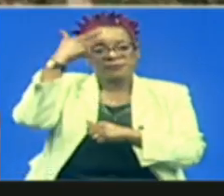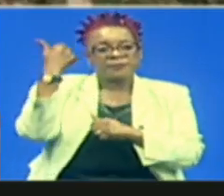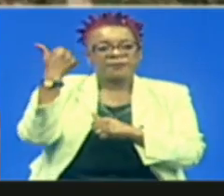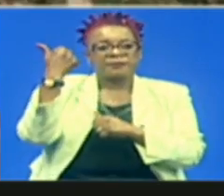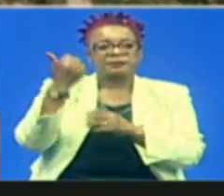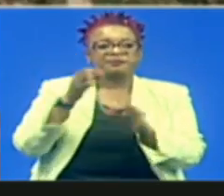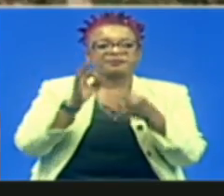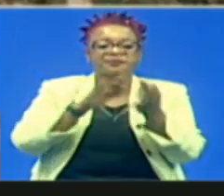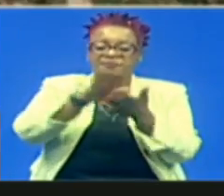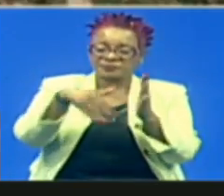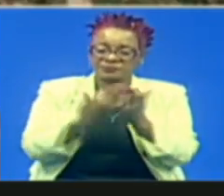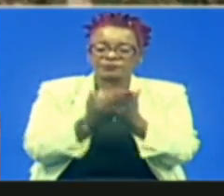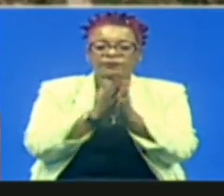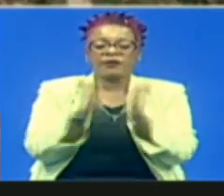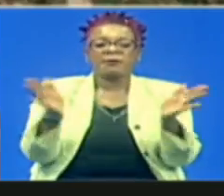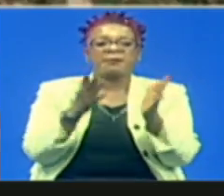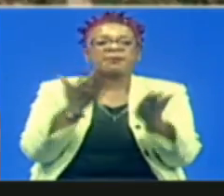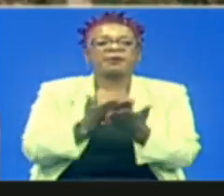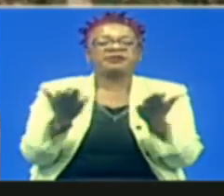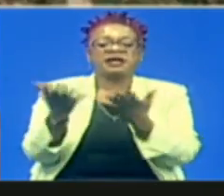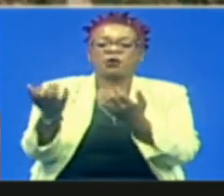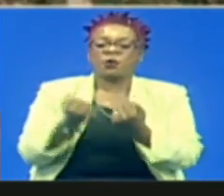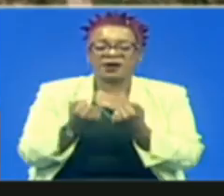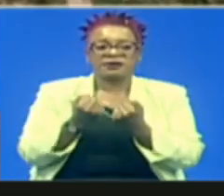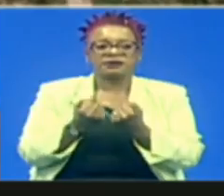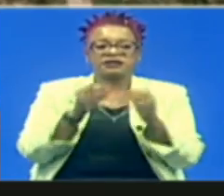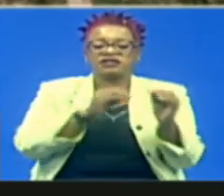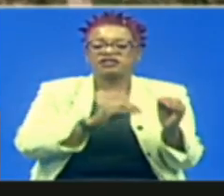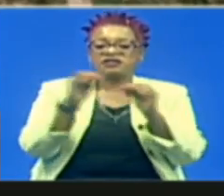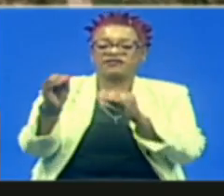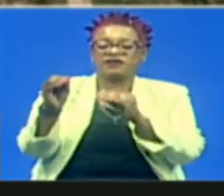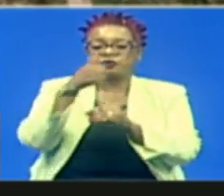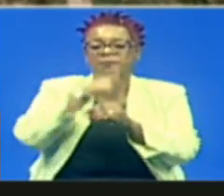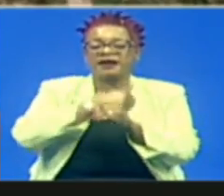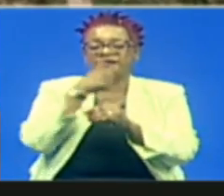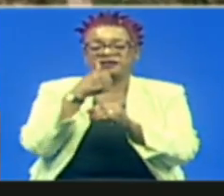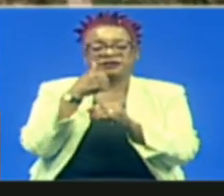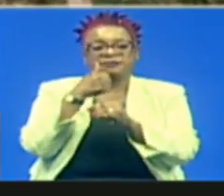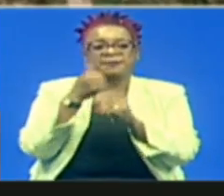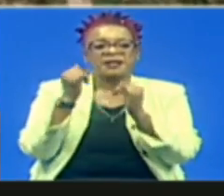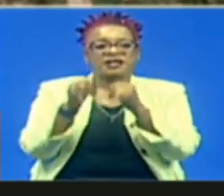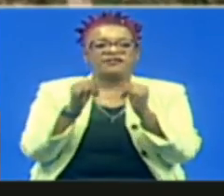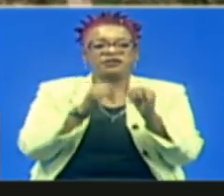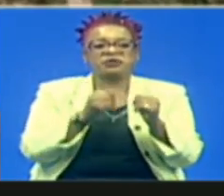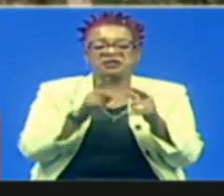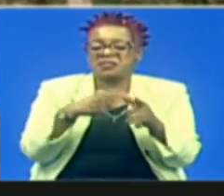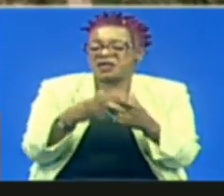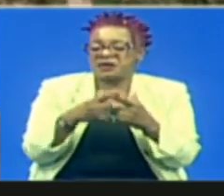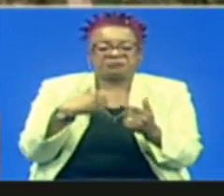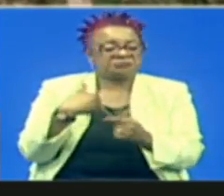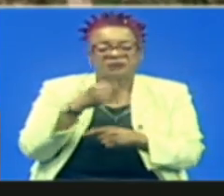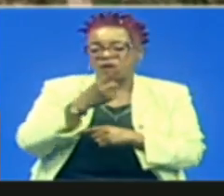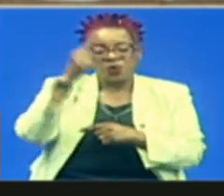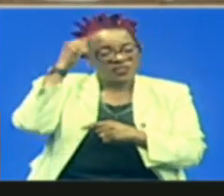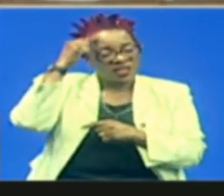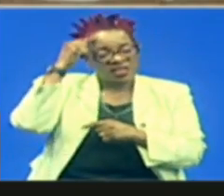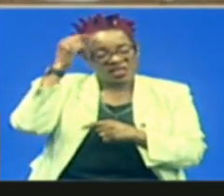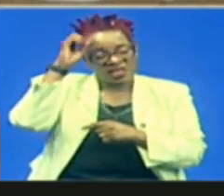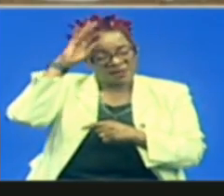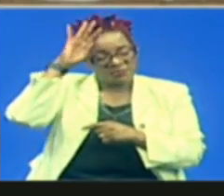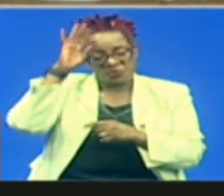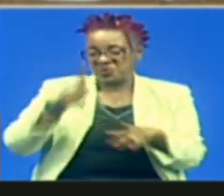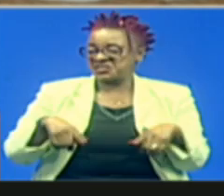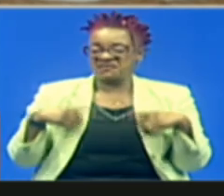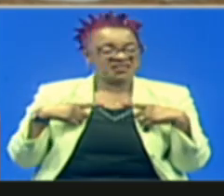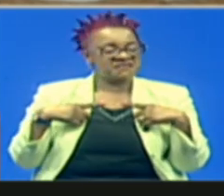all the public properties have been acquired and transferred to the private individuals, I don't see Kiambu surviving. When reached